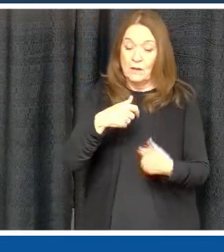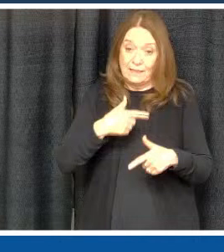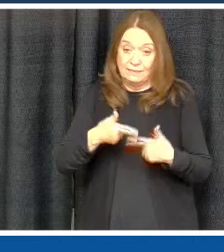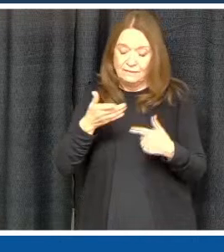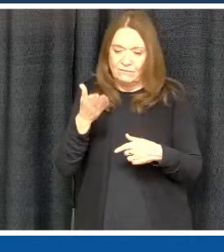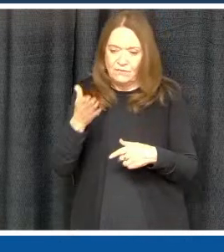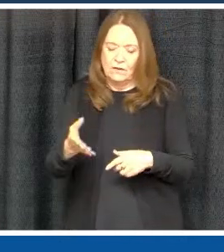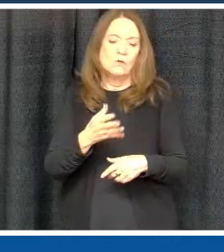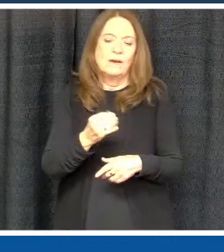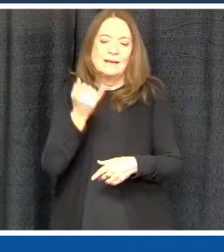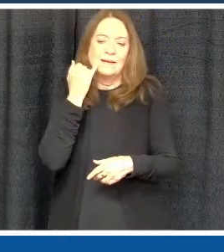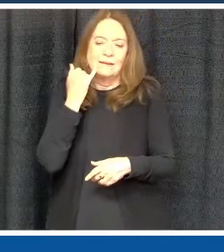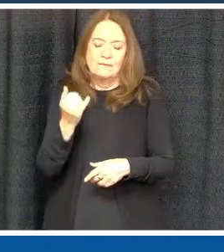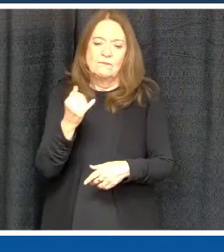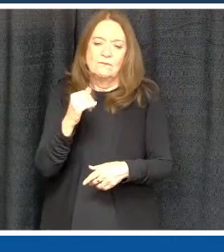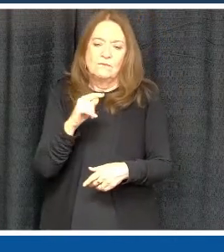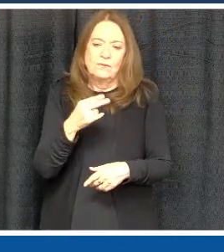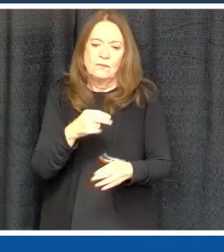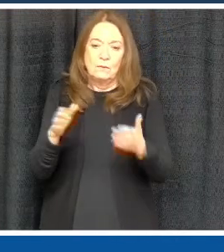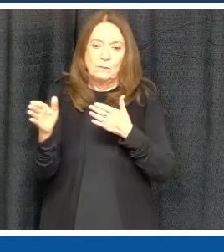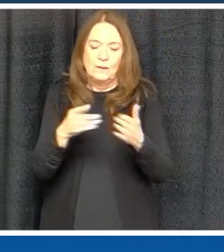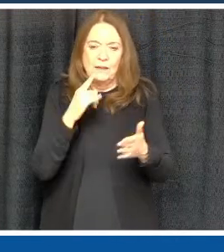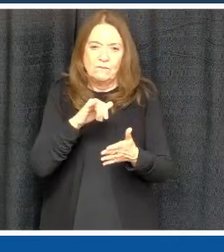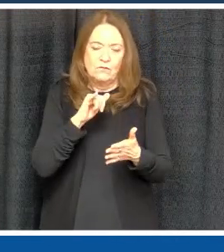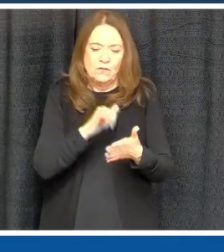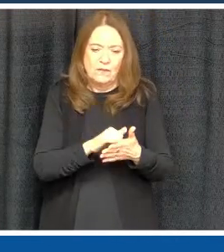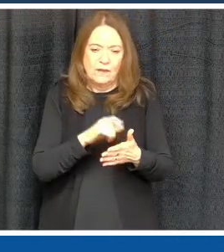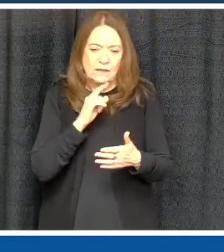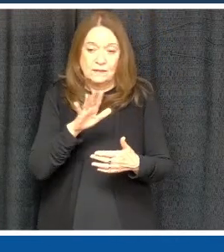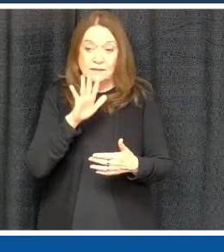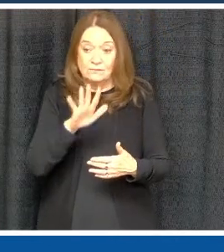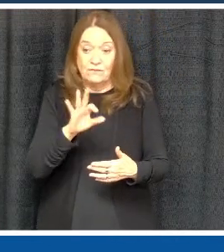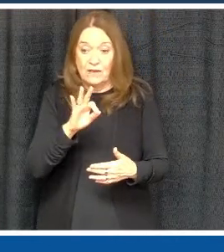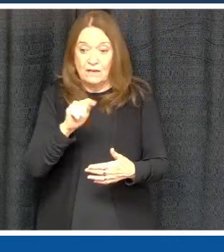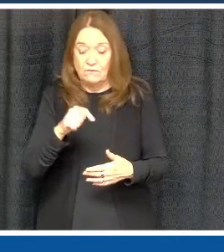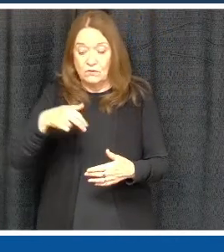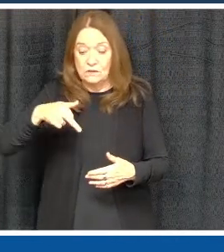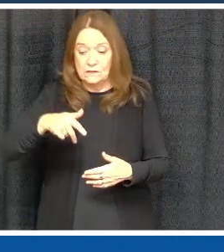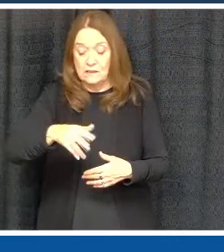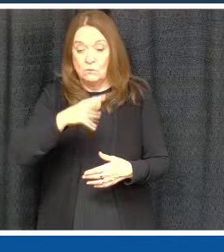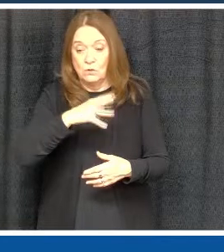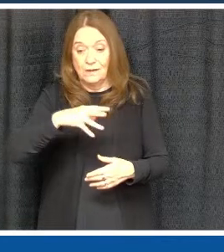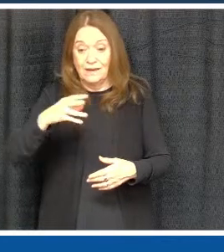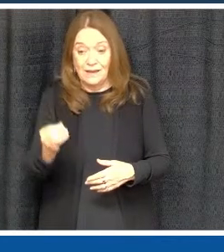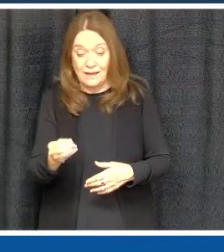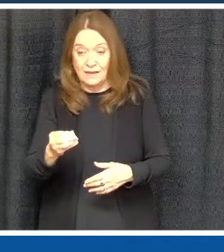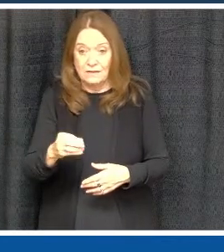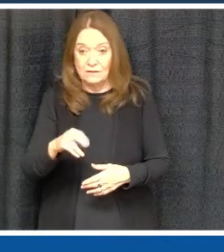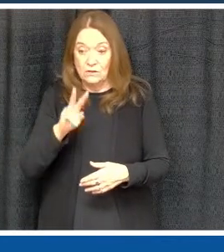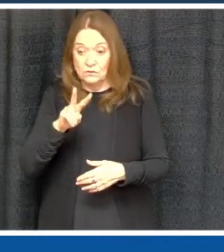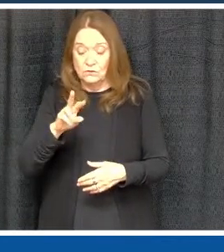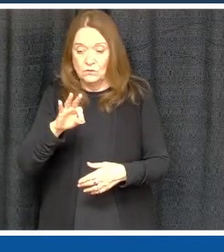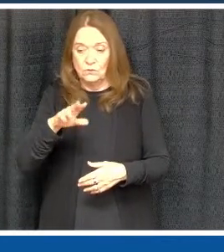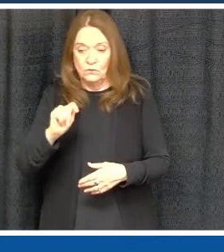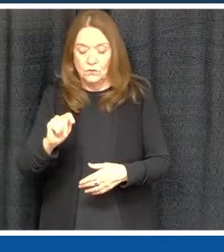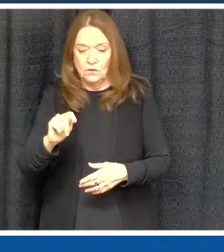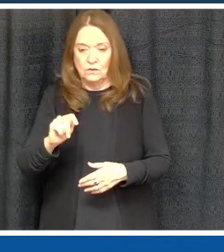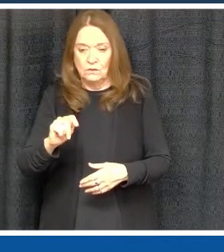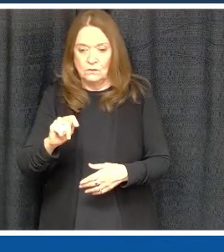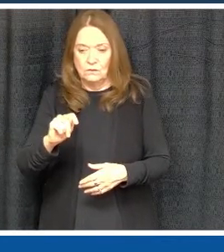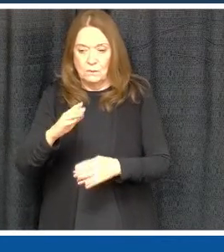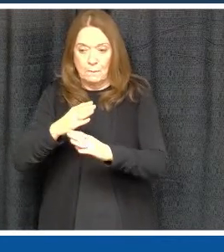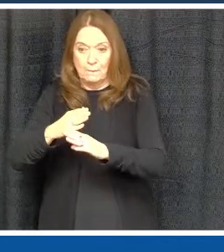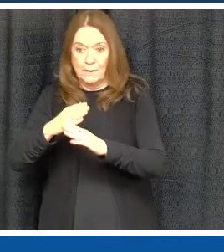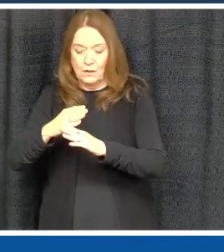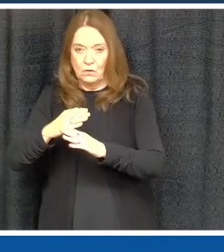and if the plan for that is a 5-foot sidewalk as well as a 2-foot